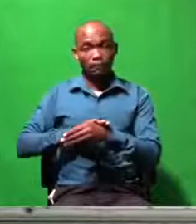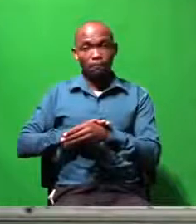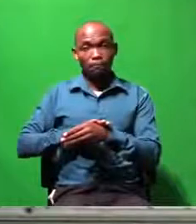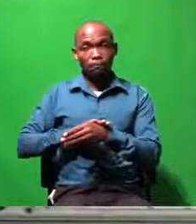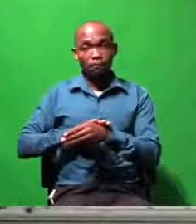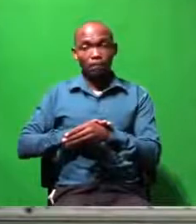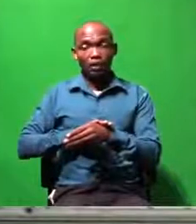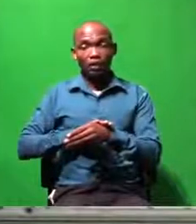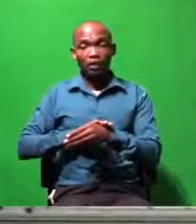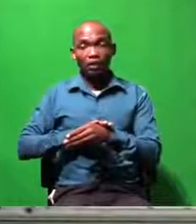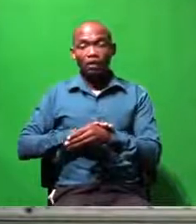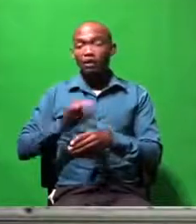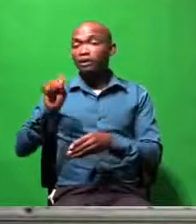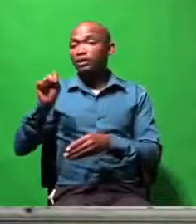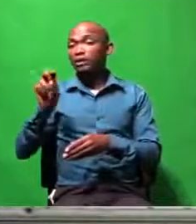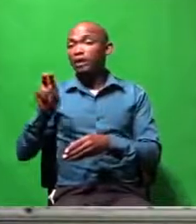surveying.